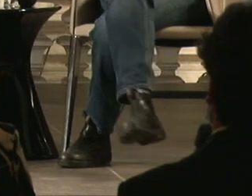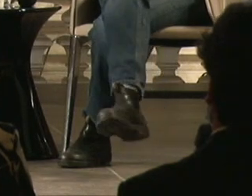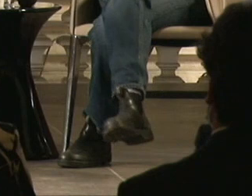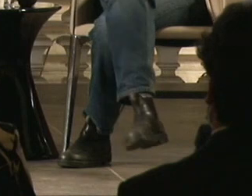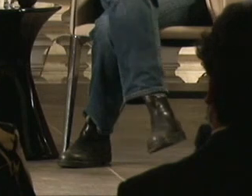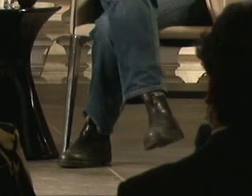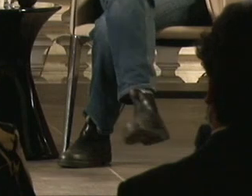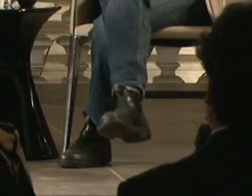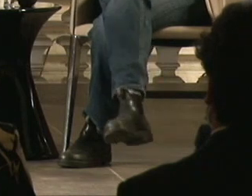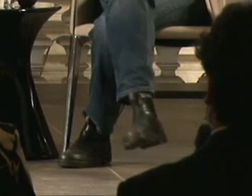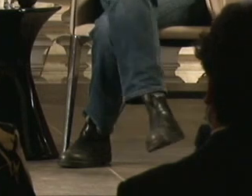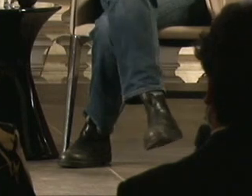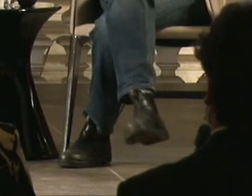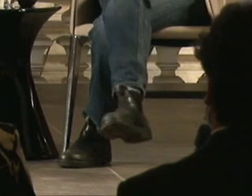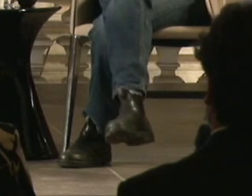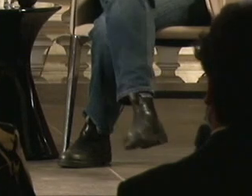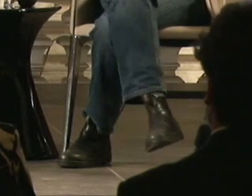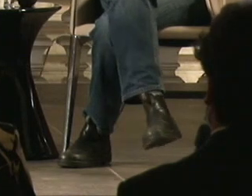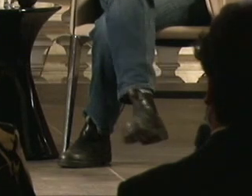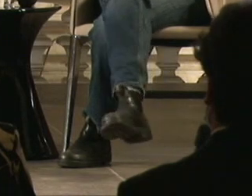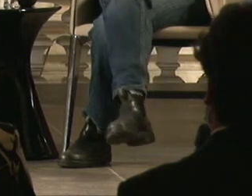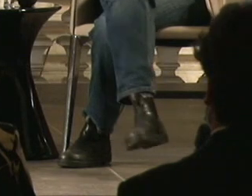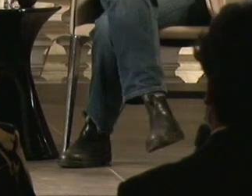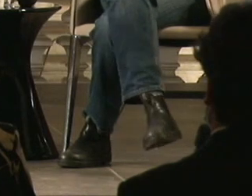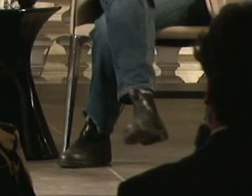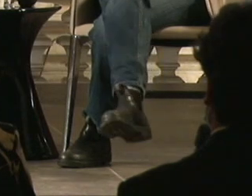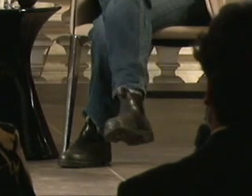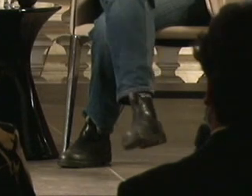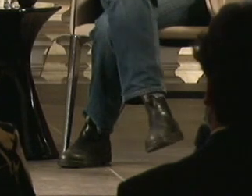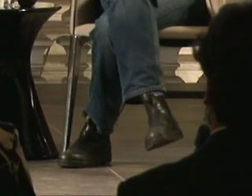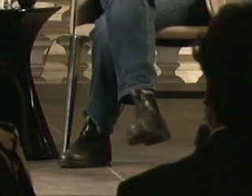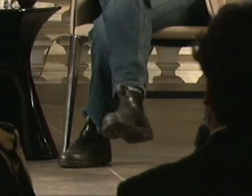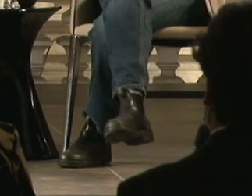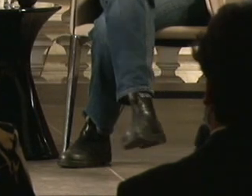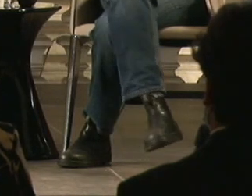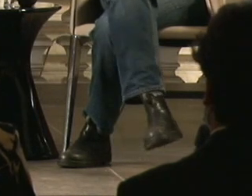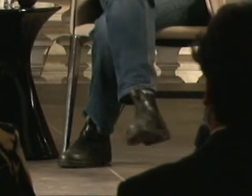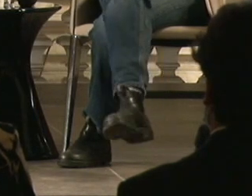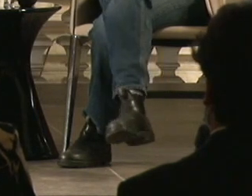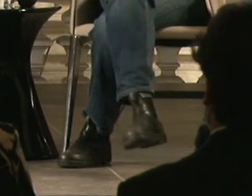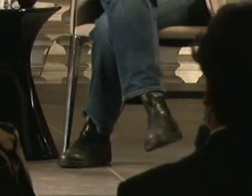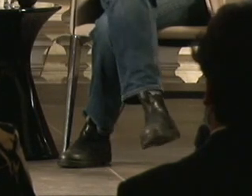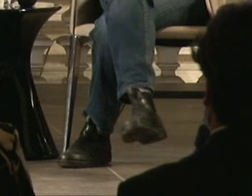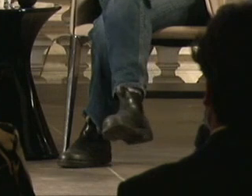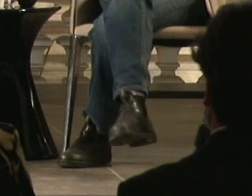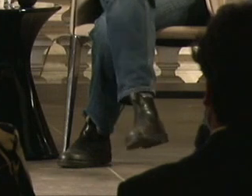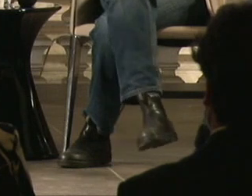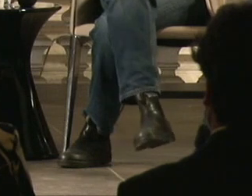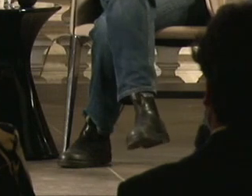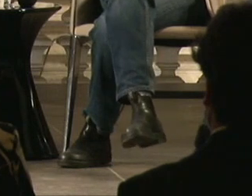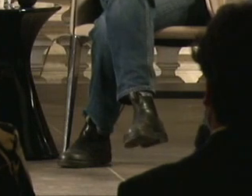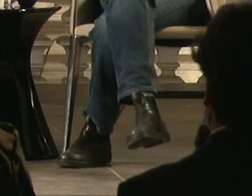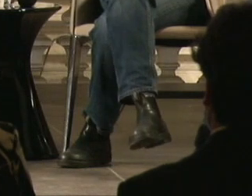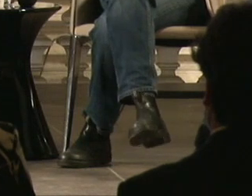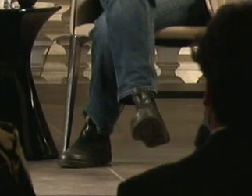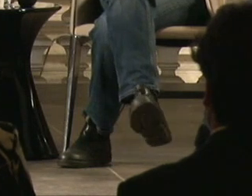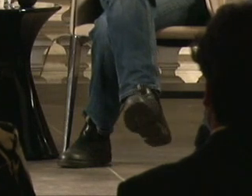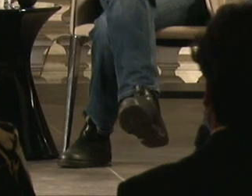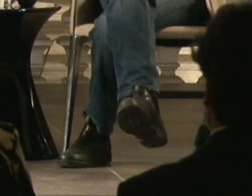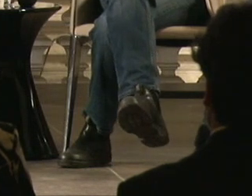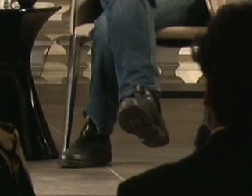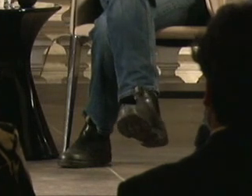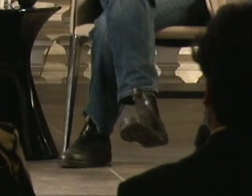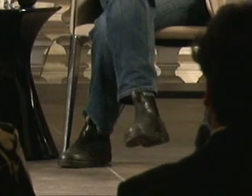he used to say something wonderful too that I always think about, because you have been polite enough not to ask me